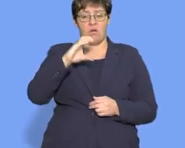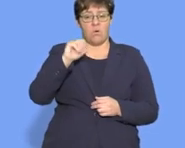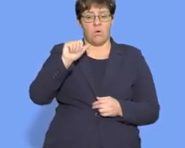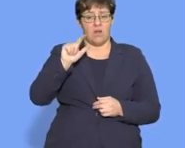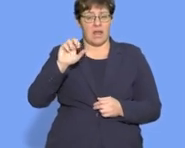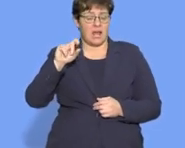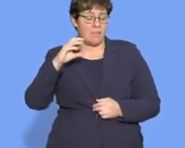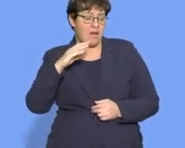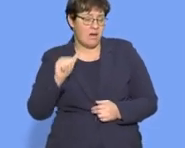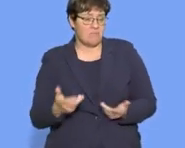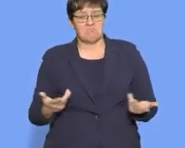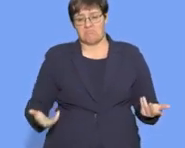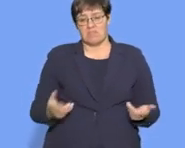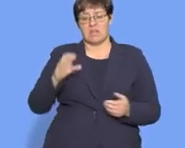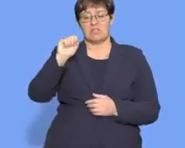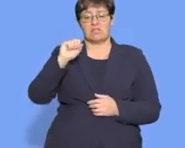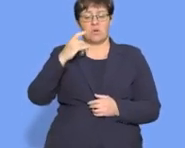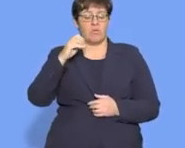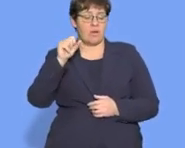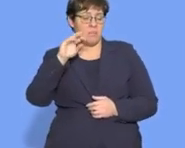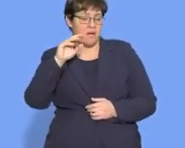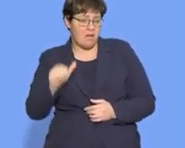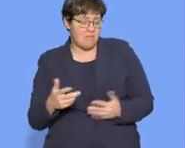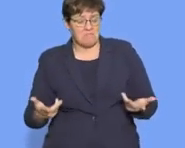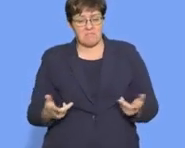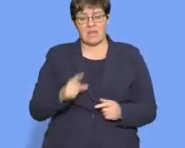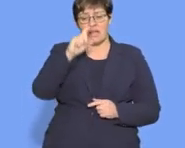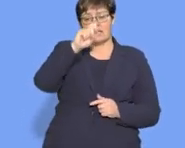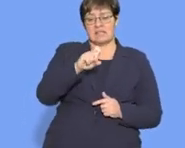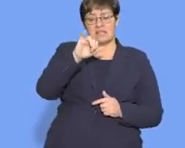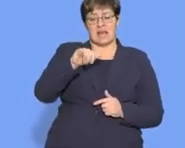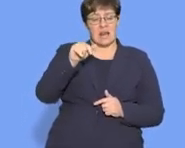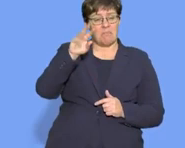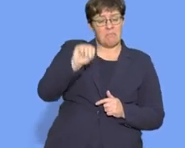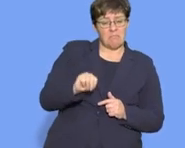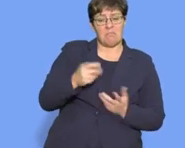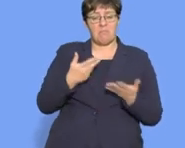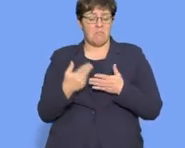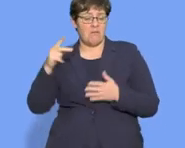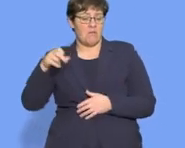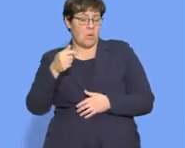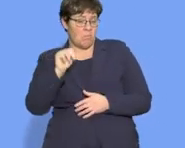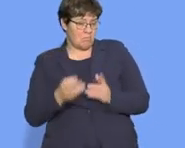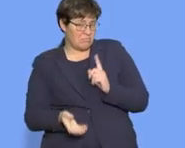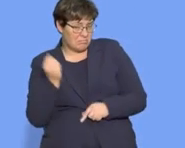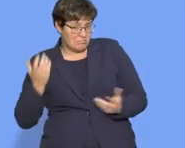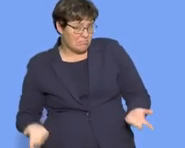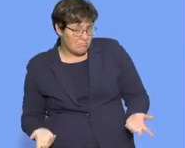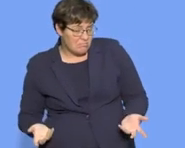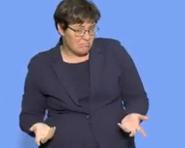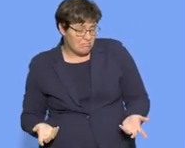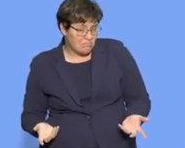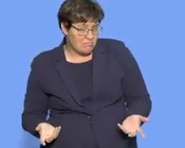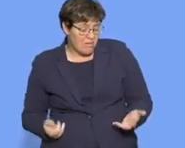collenchyma, sclerenchyma, and xylem, and phloem? And